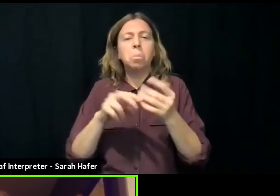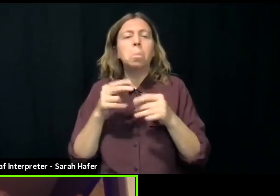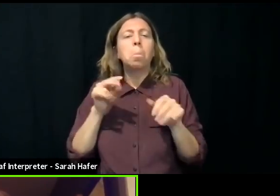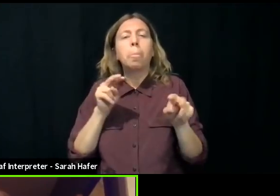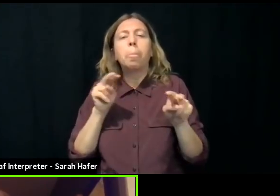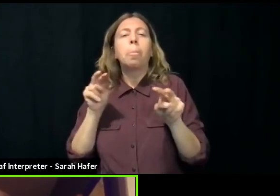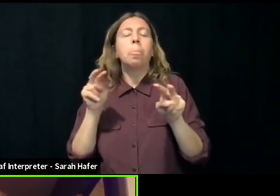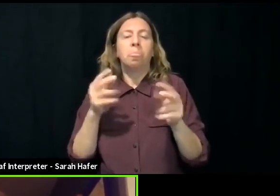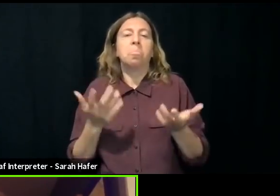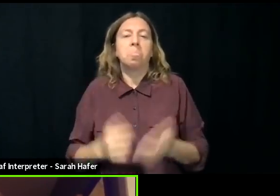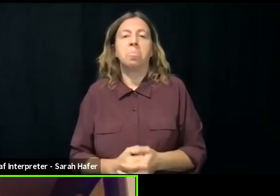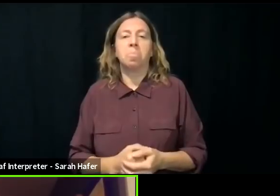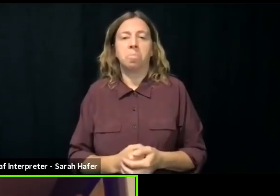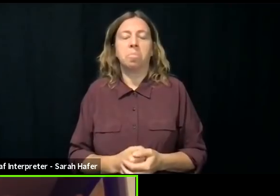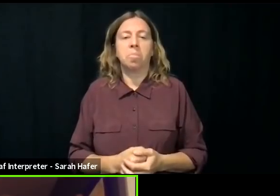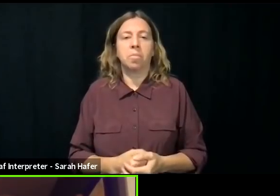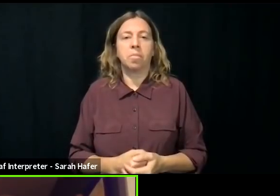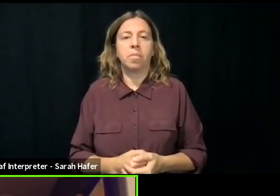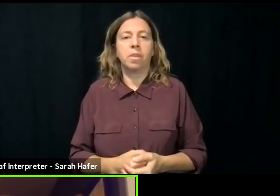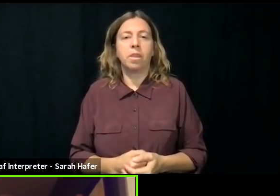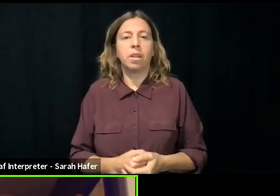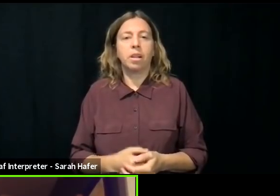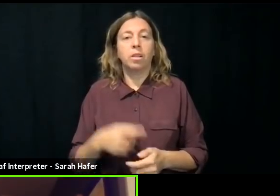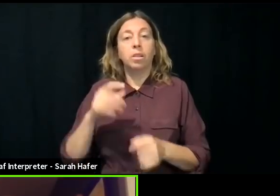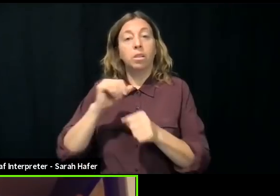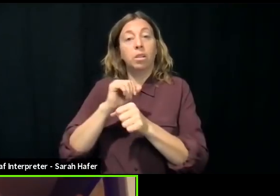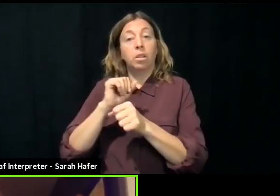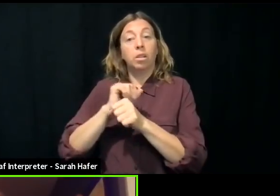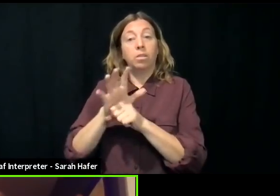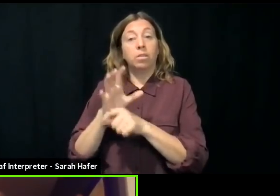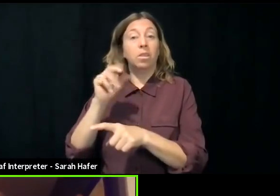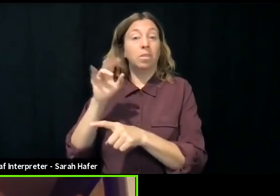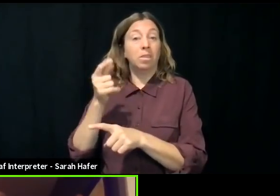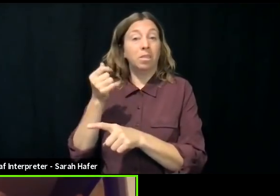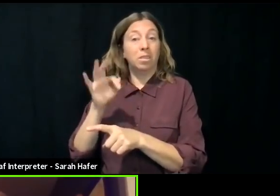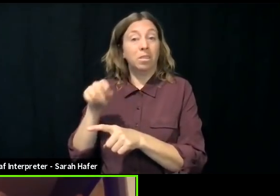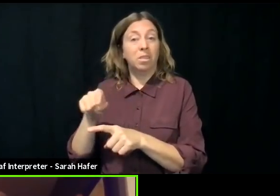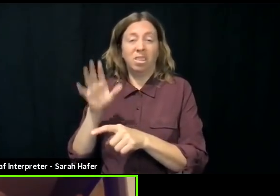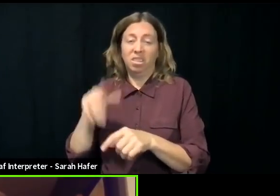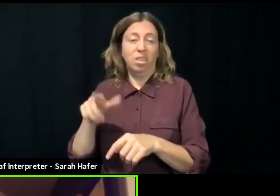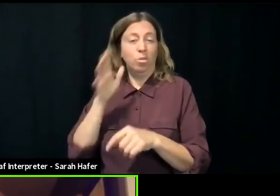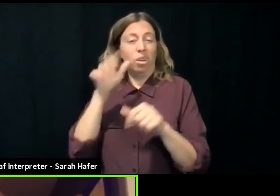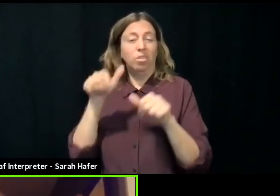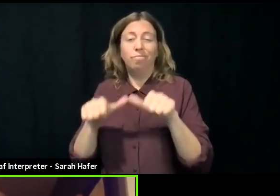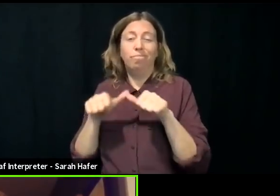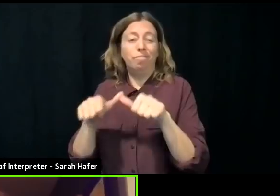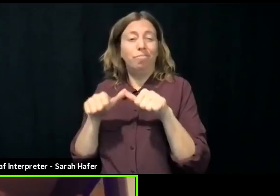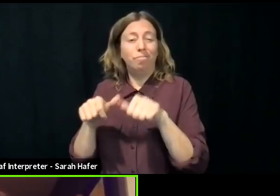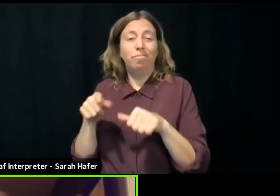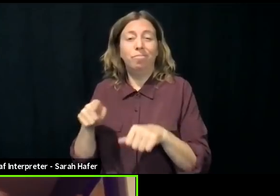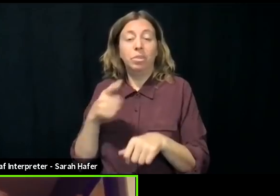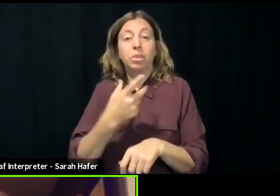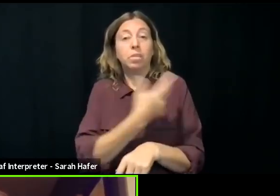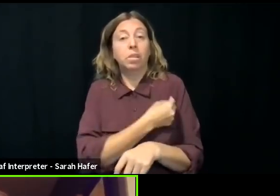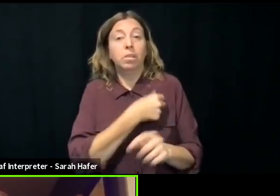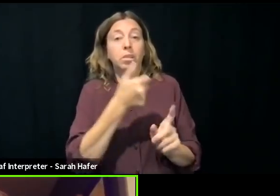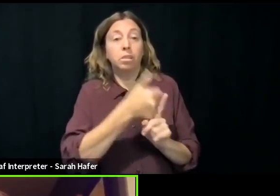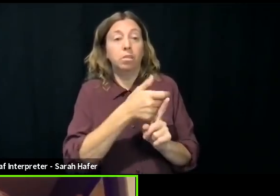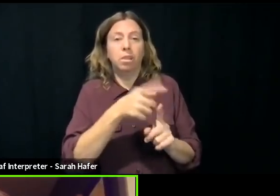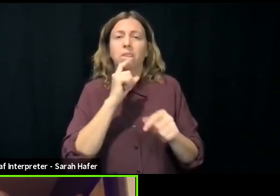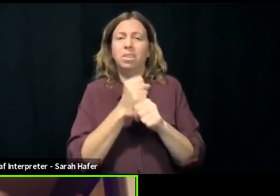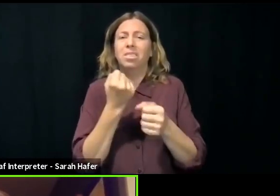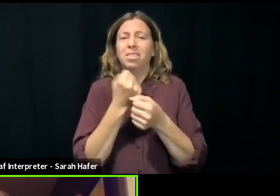COVID-19 has proven to be a resilient enemy. The COVID-19 vaccines are safe and effective. They were exhaustively tested